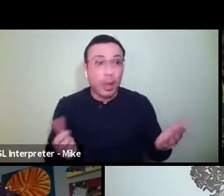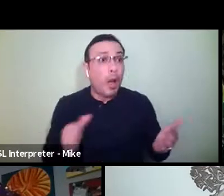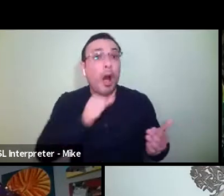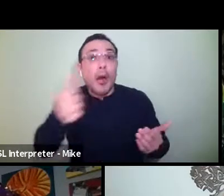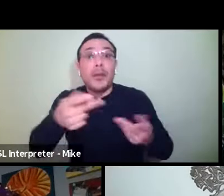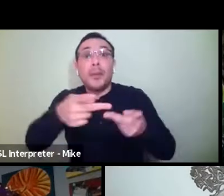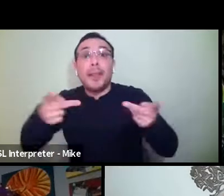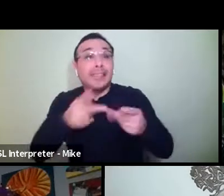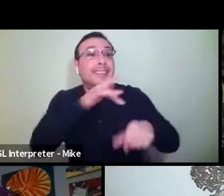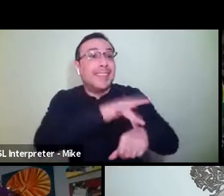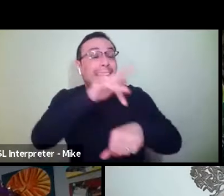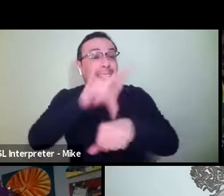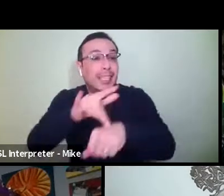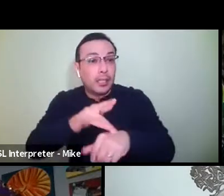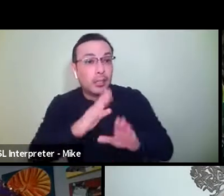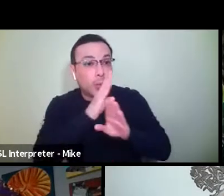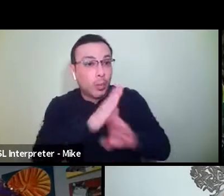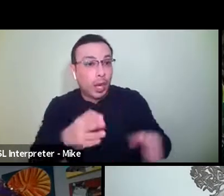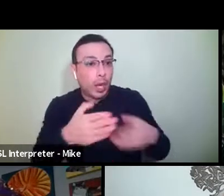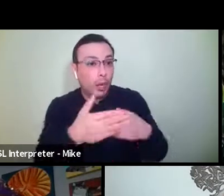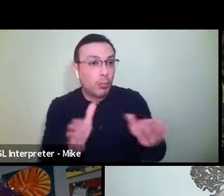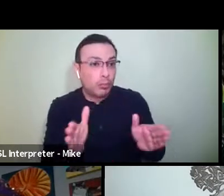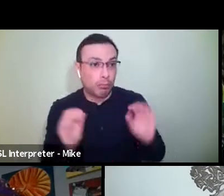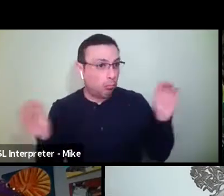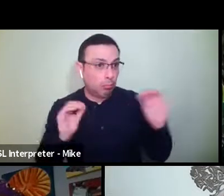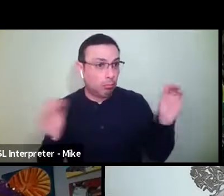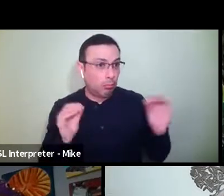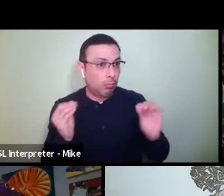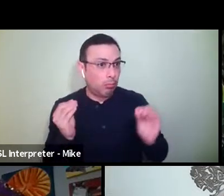a society where